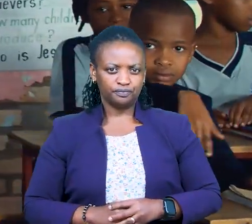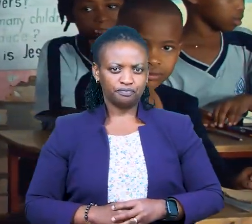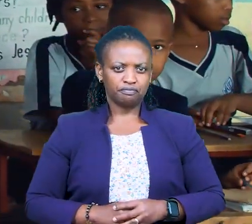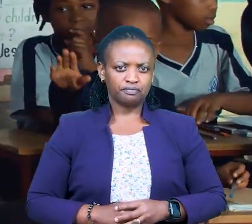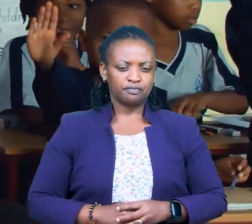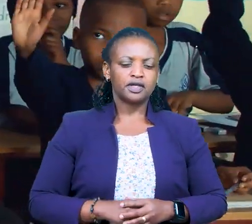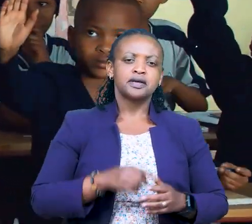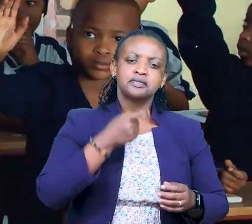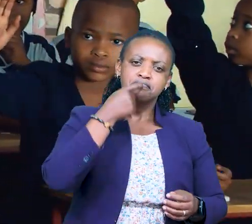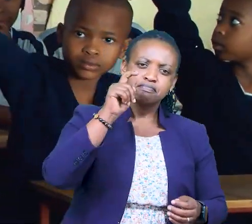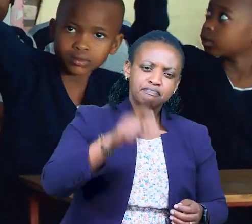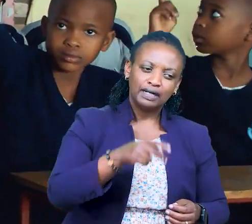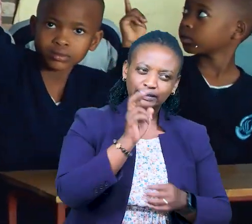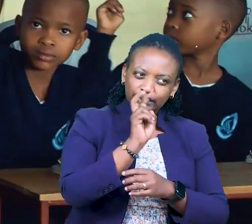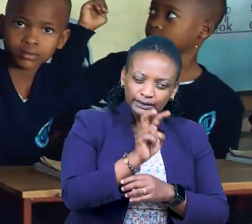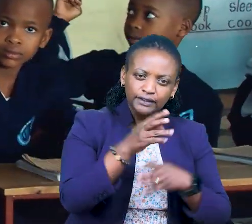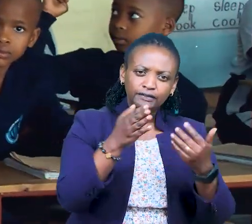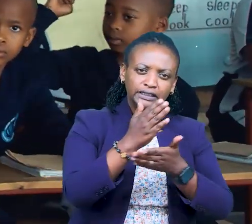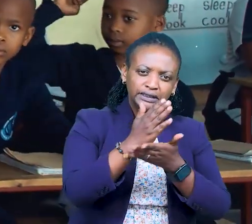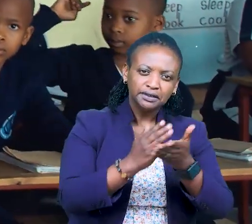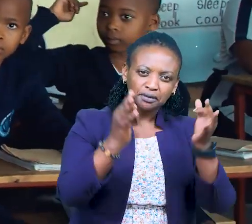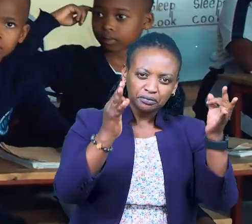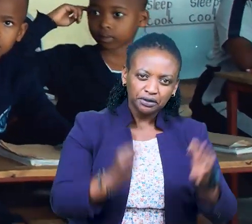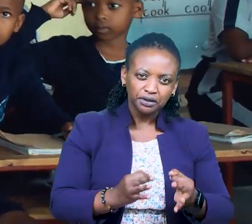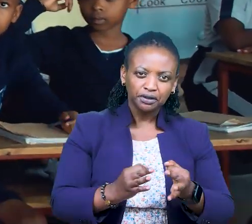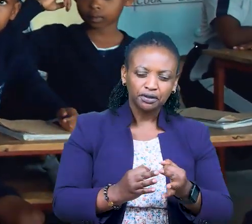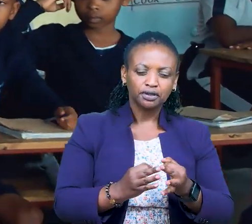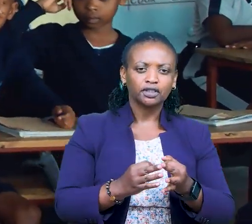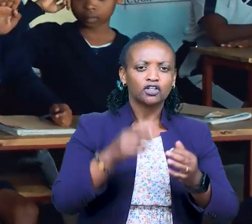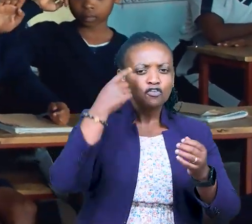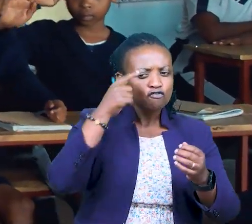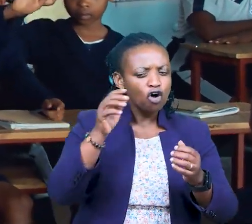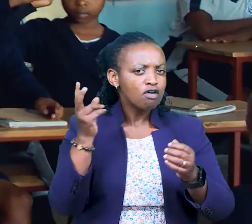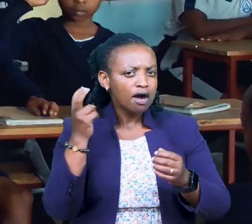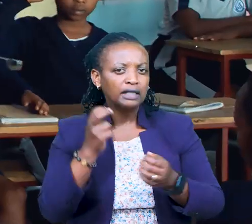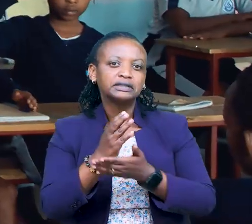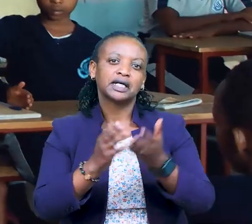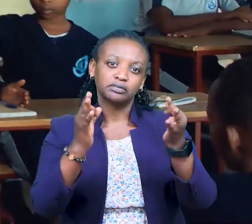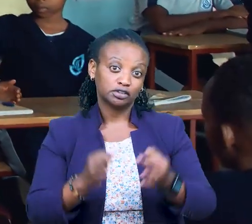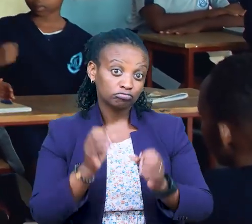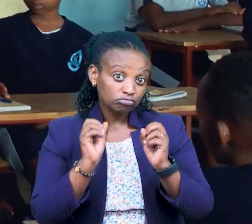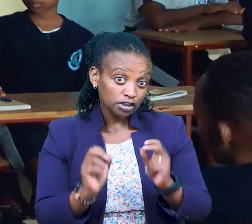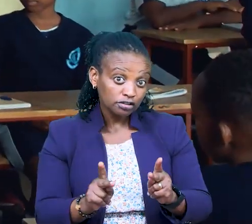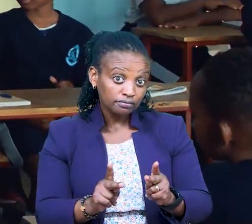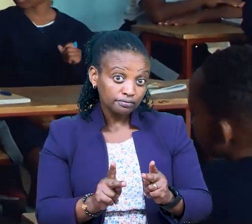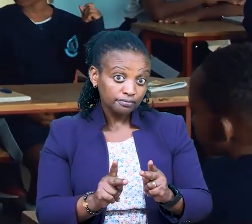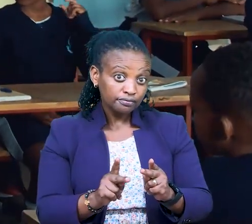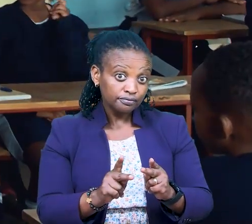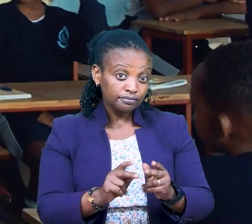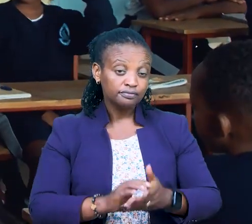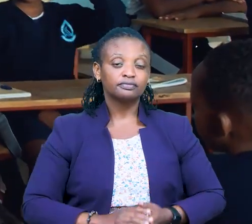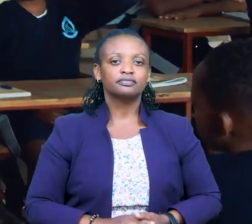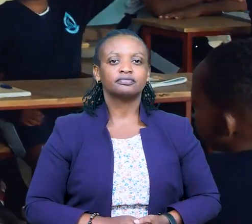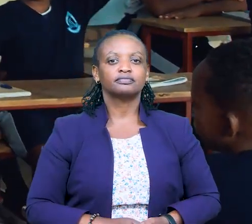That person must have seen something, rather must have followed something.